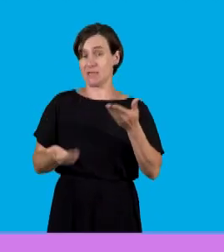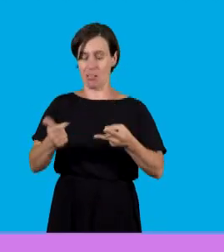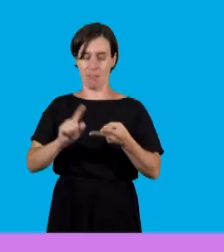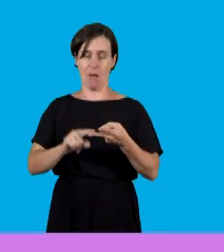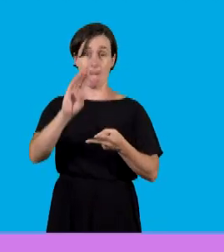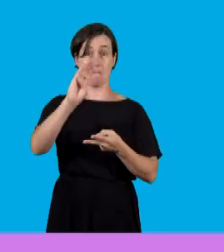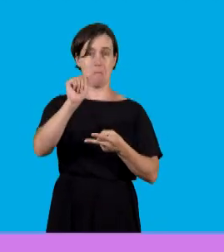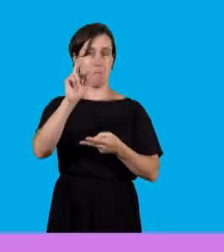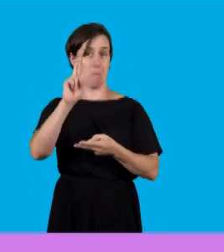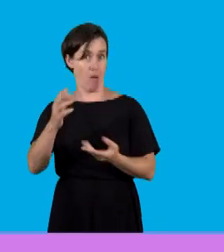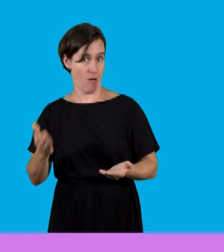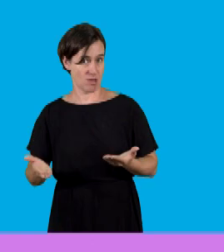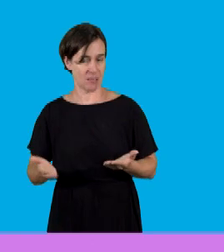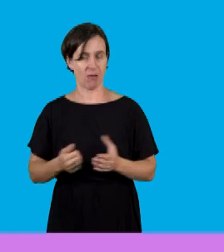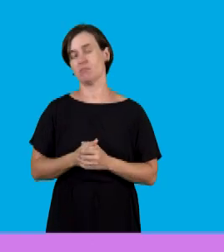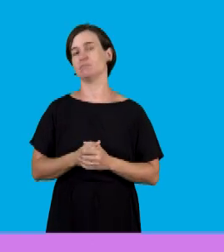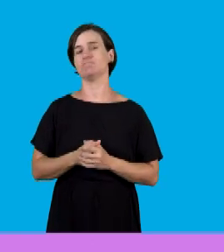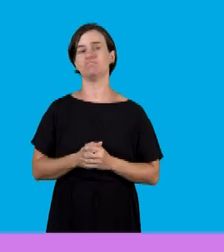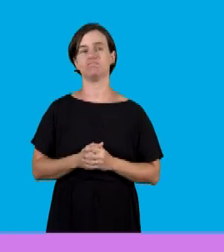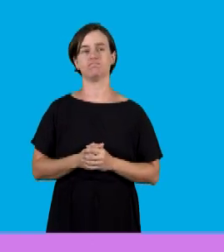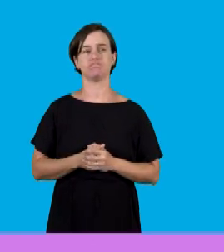as well as a bar scale.